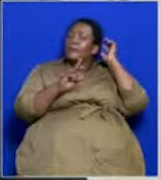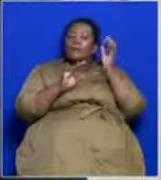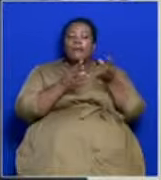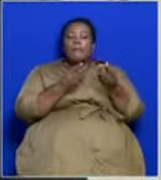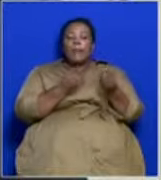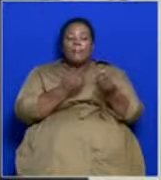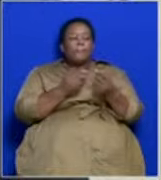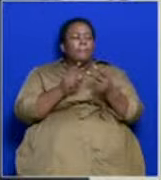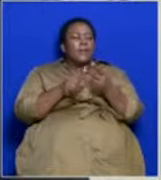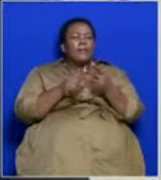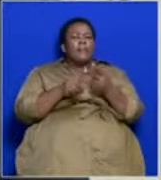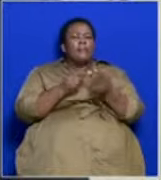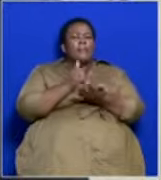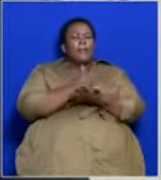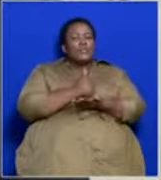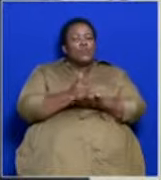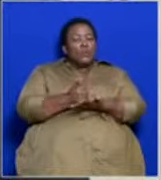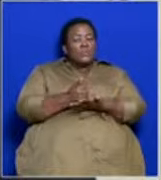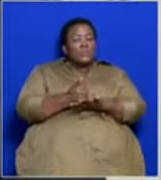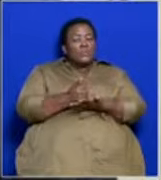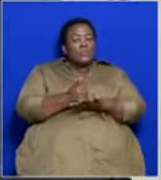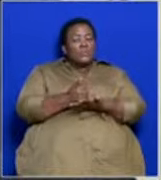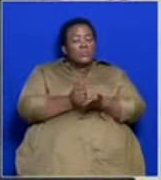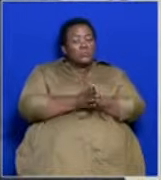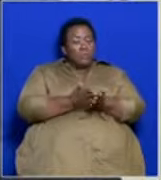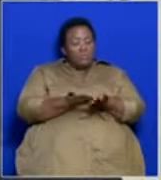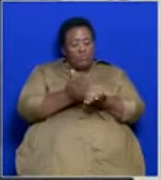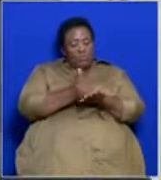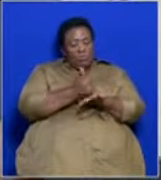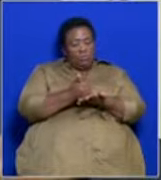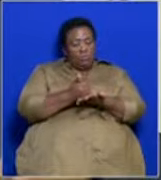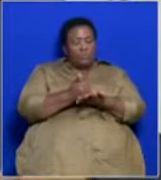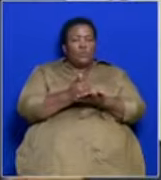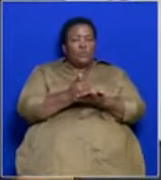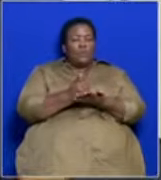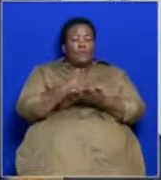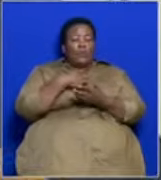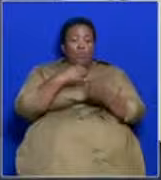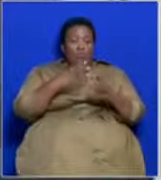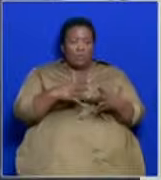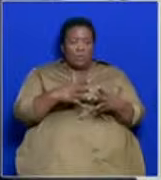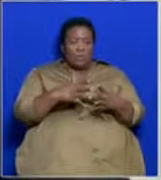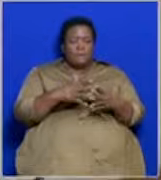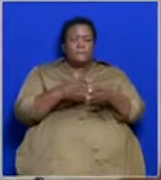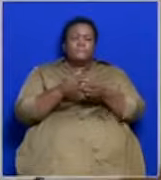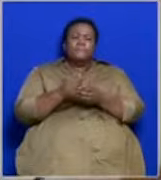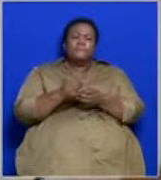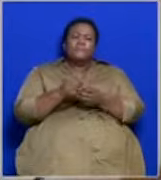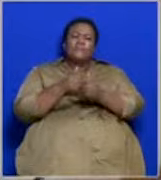the consignment as per EMPD records.